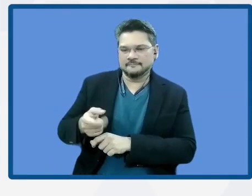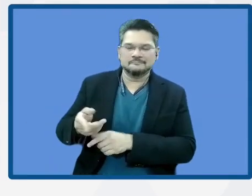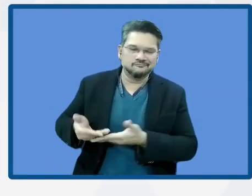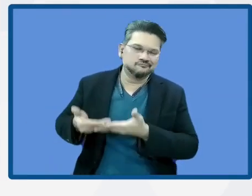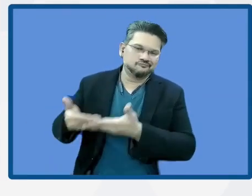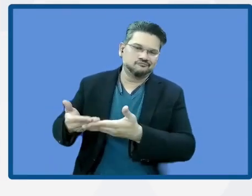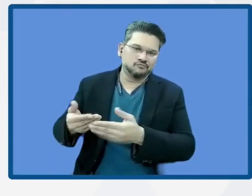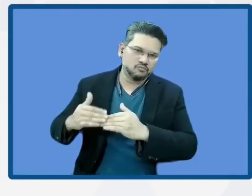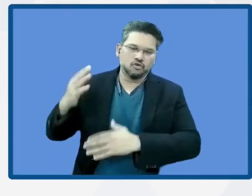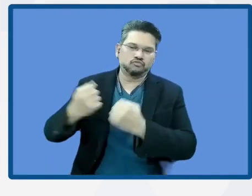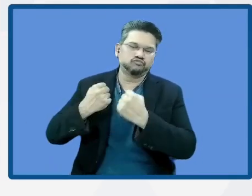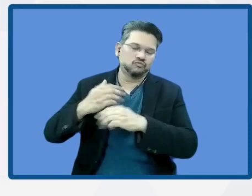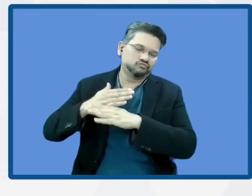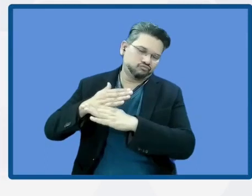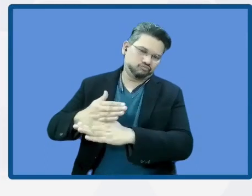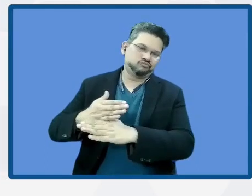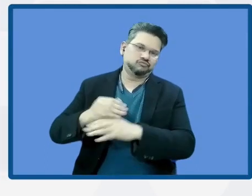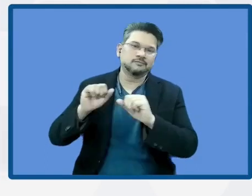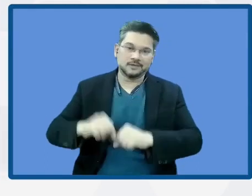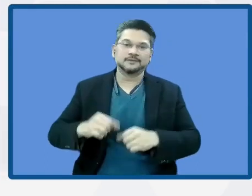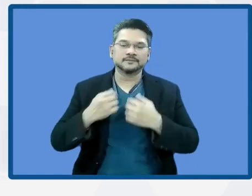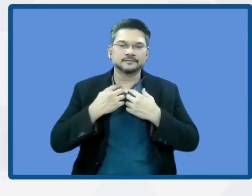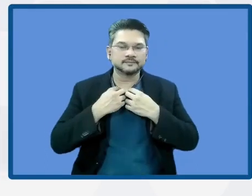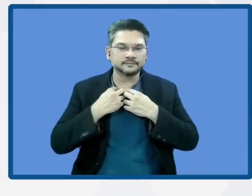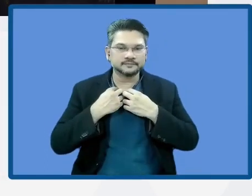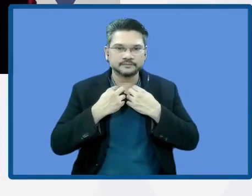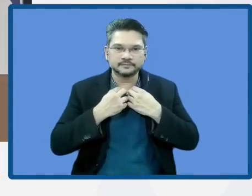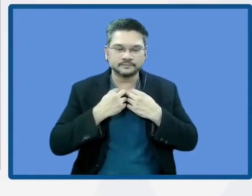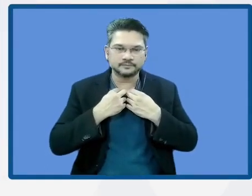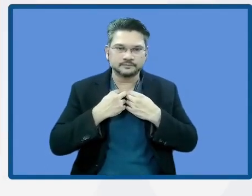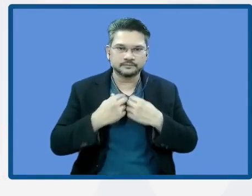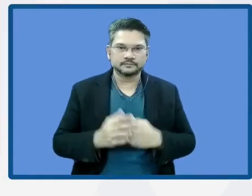conclude and invite you